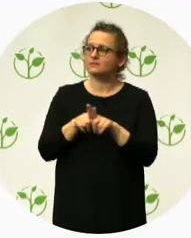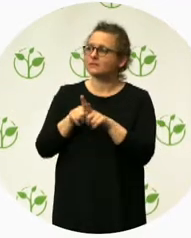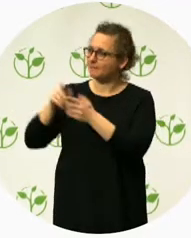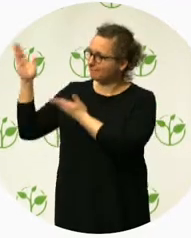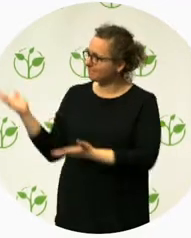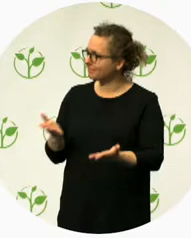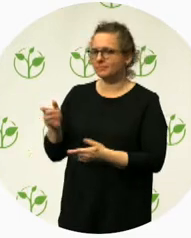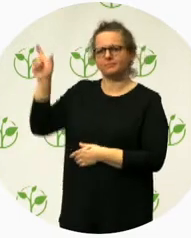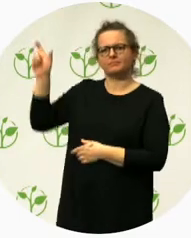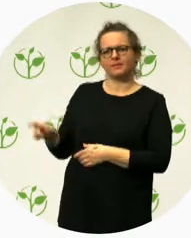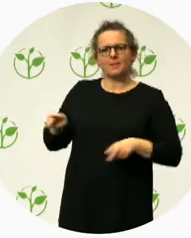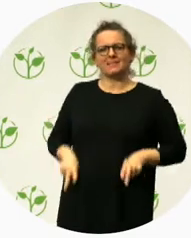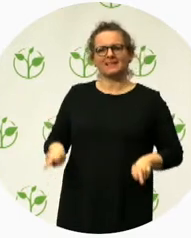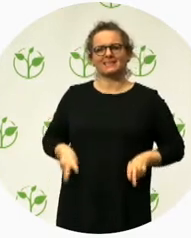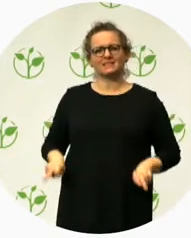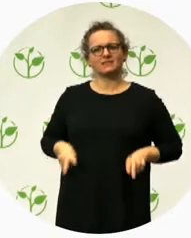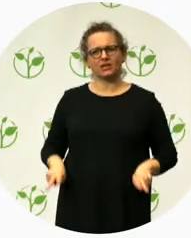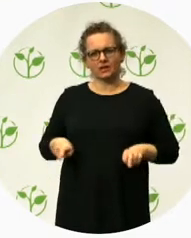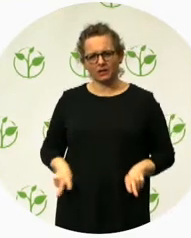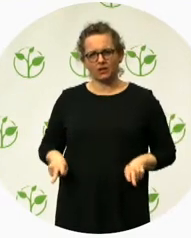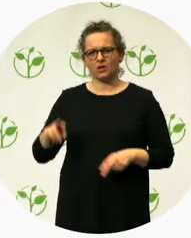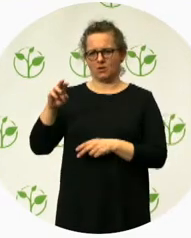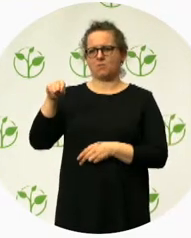welcome Max Rubisch.